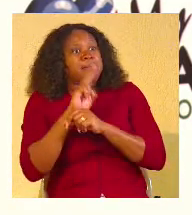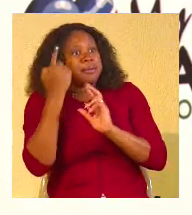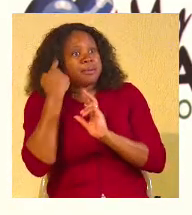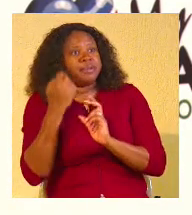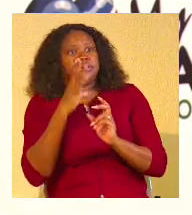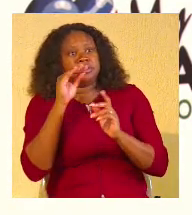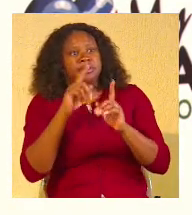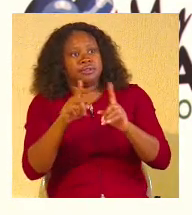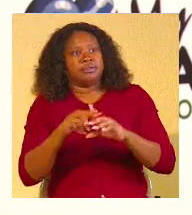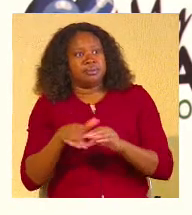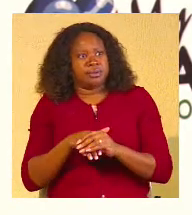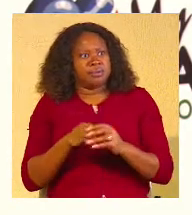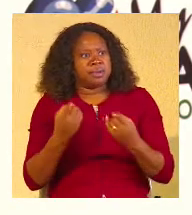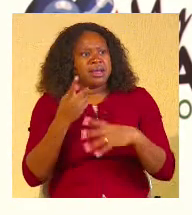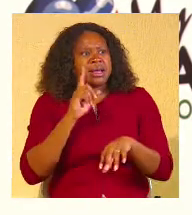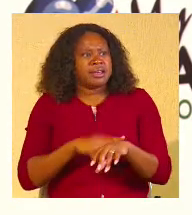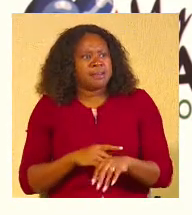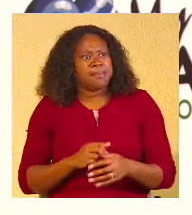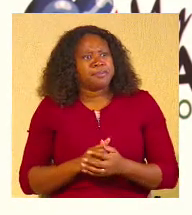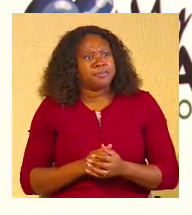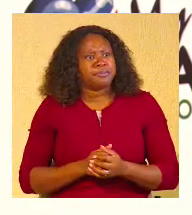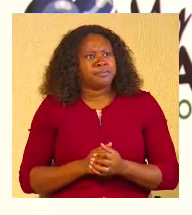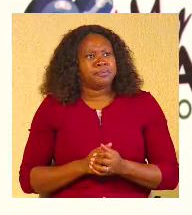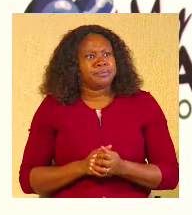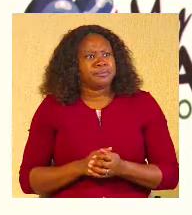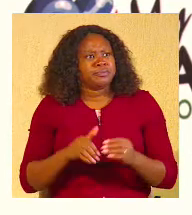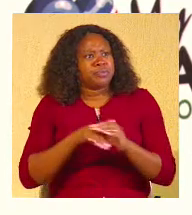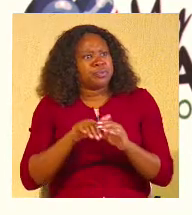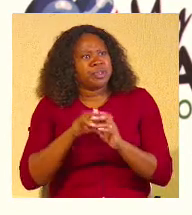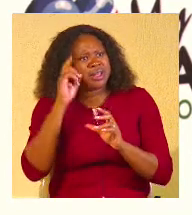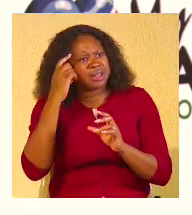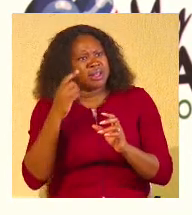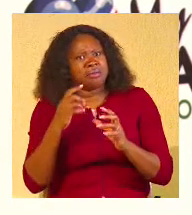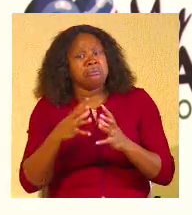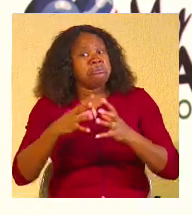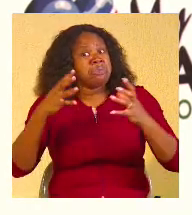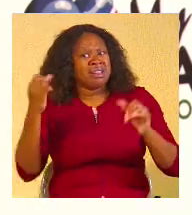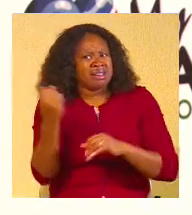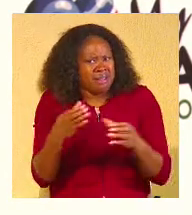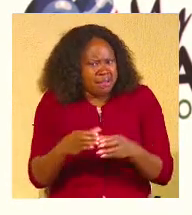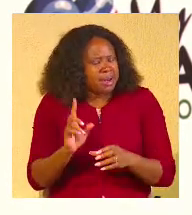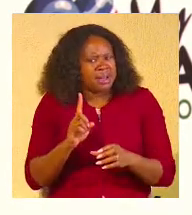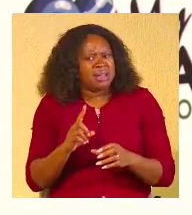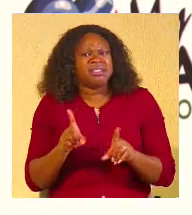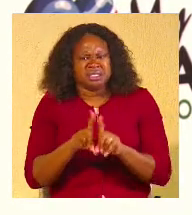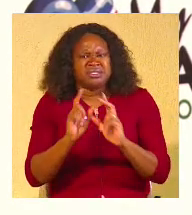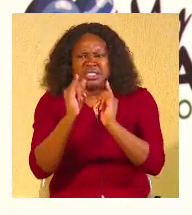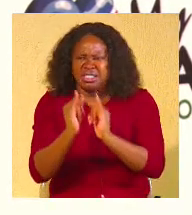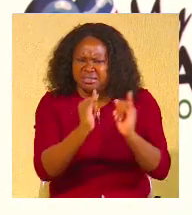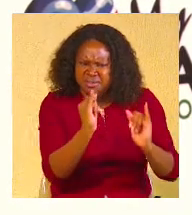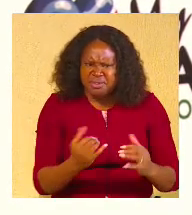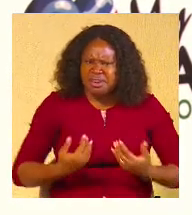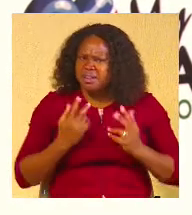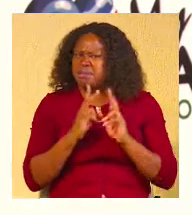different stakeholders. I think oftentimes the stakeholders, we're thinking of big entities. But stakeholders are us as individuals and us